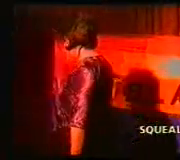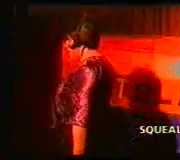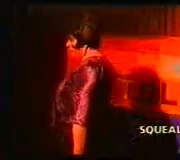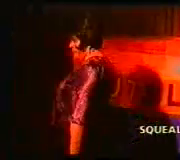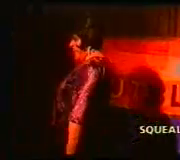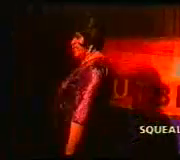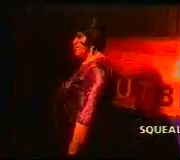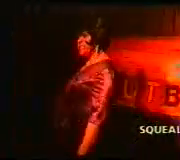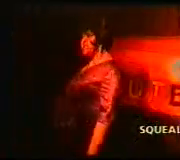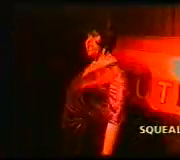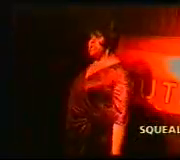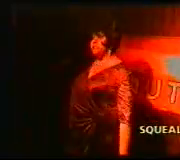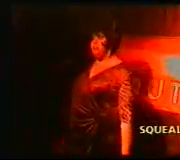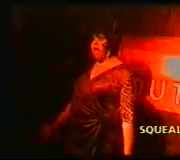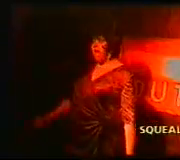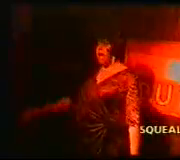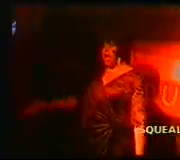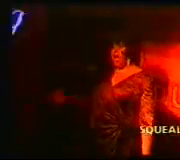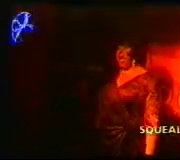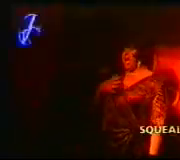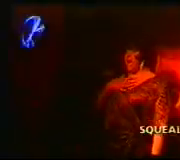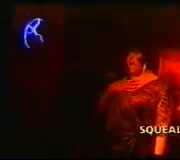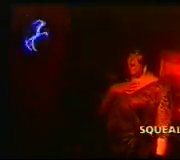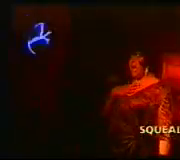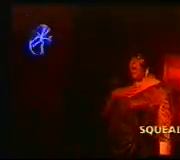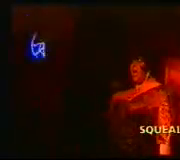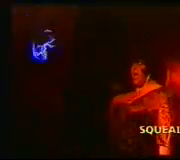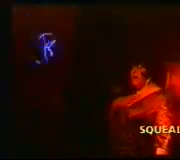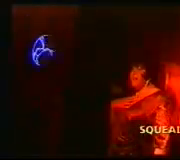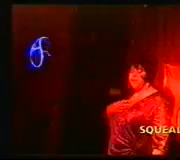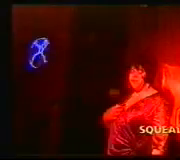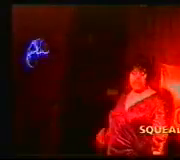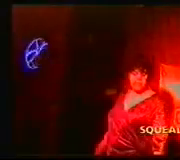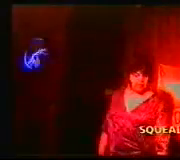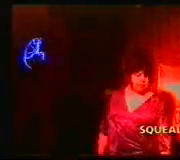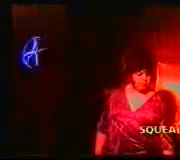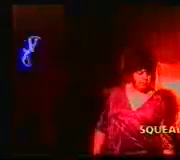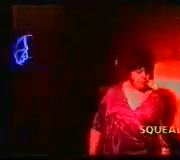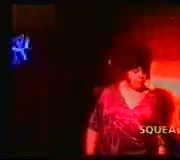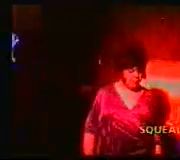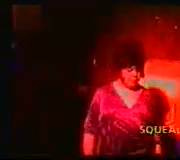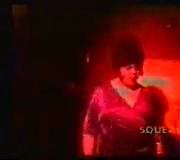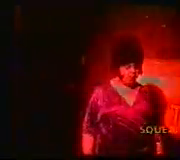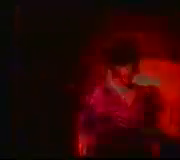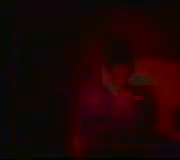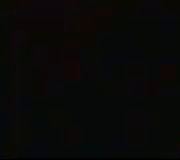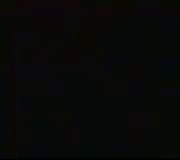This is my life!